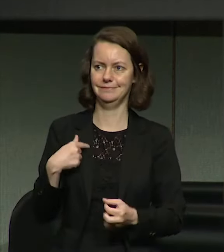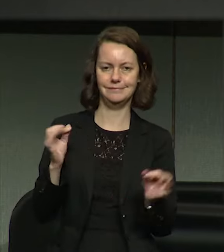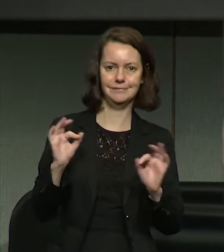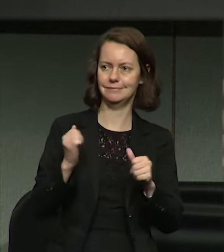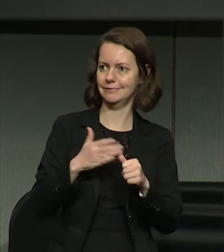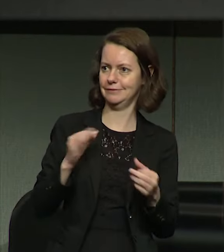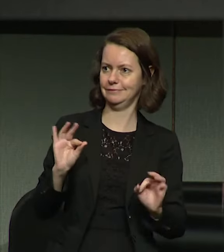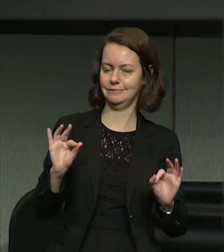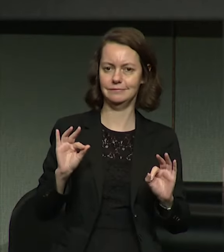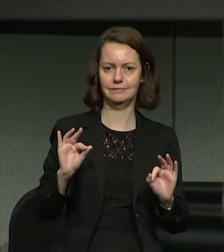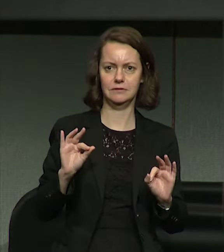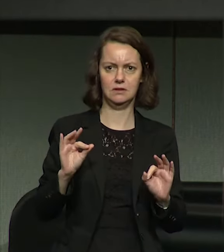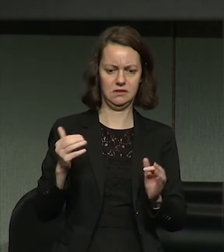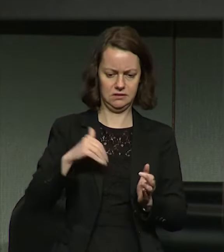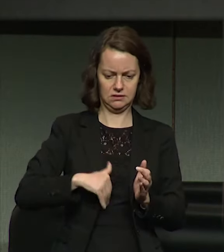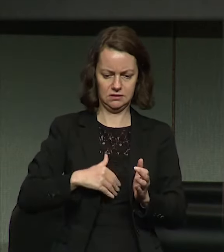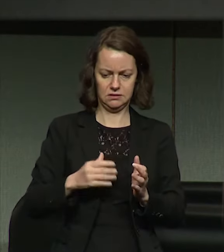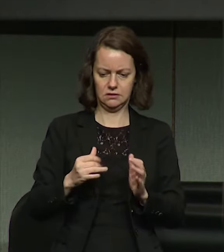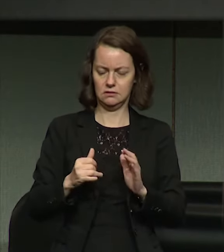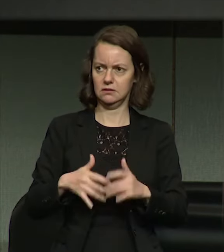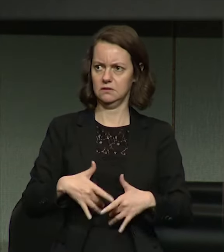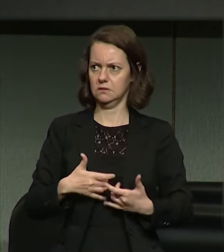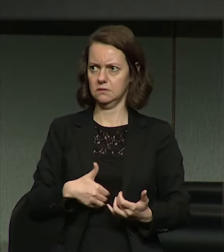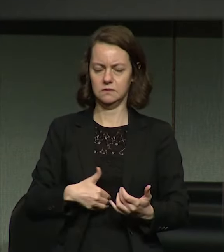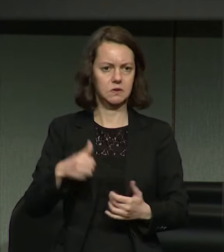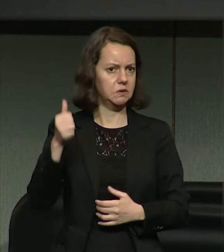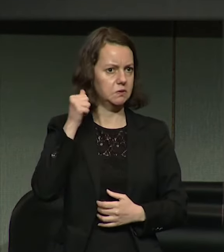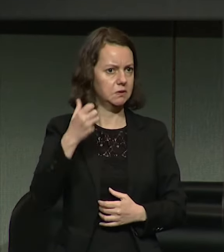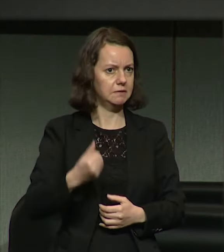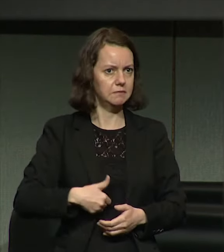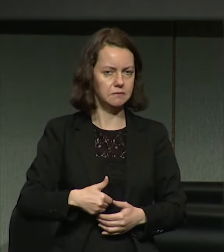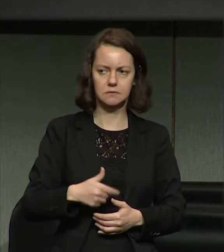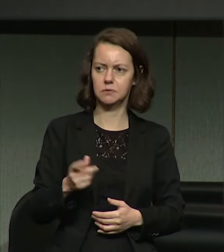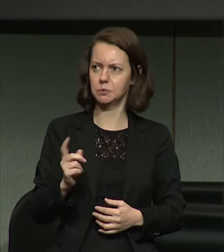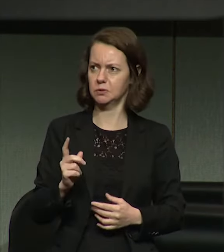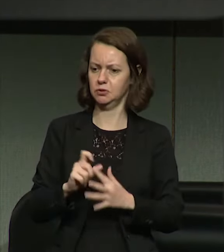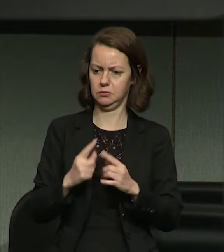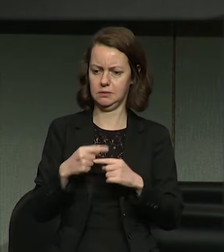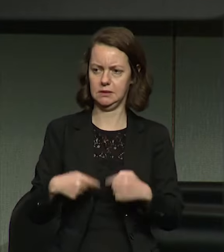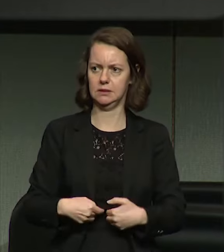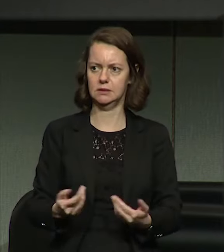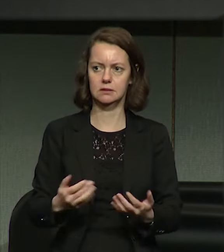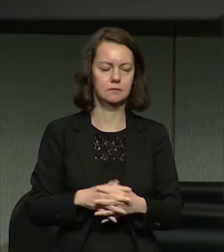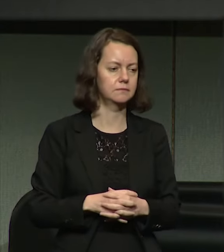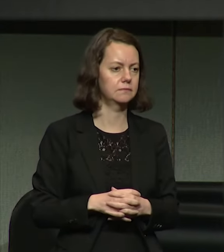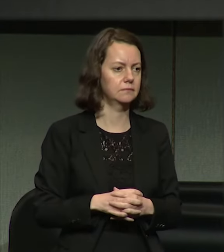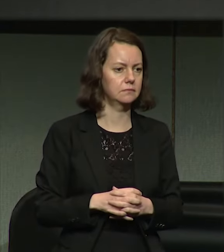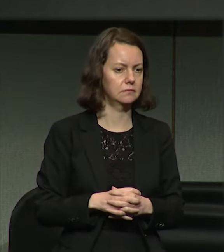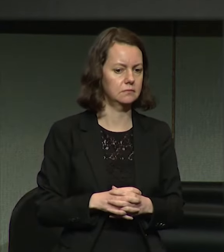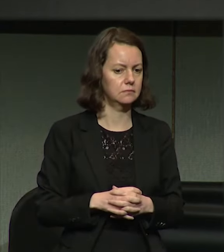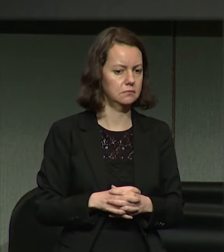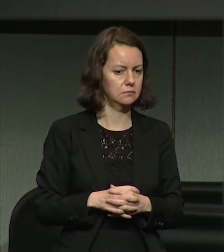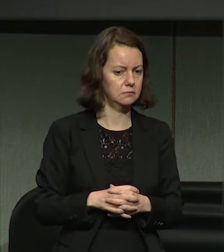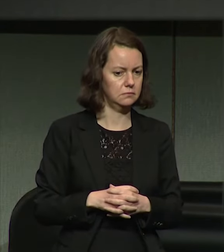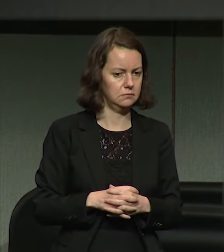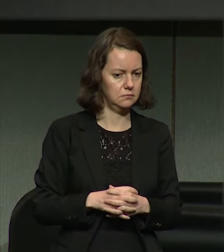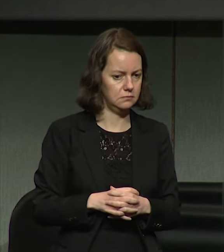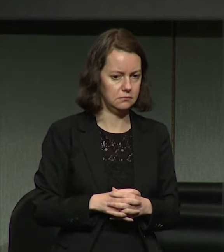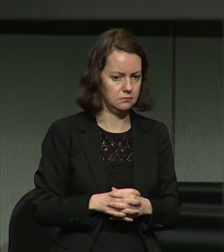then that's going to undermine their sense of feeling good about themselves. And in my very first year of education as an